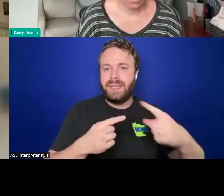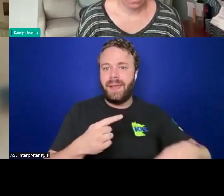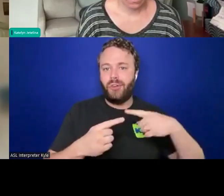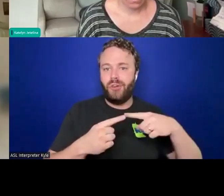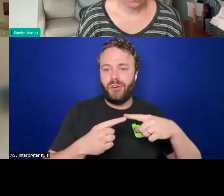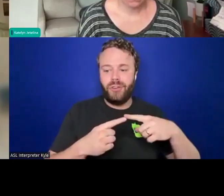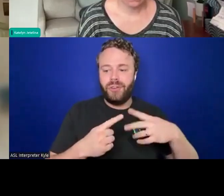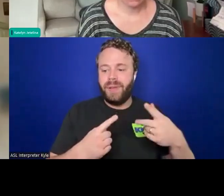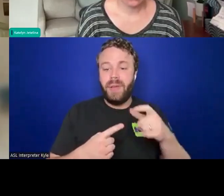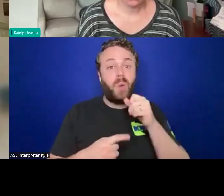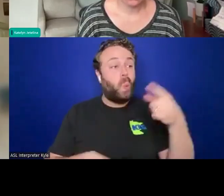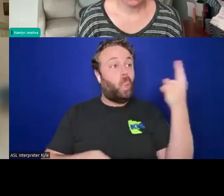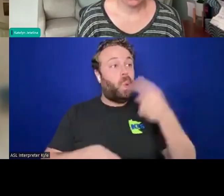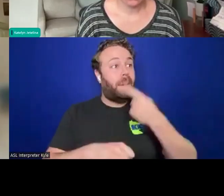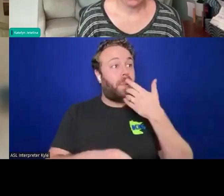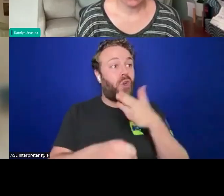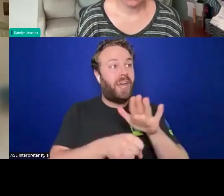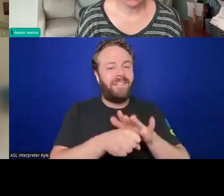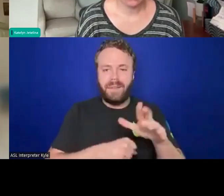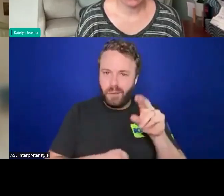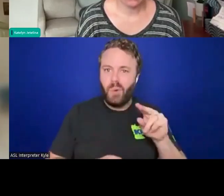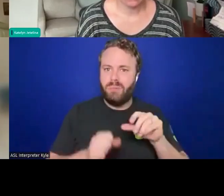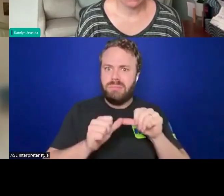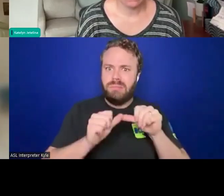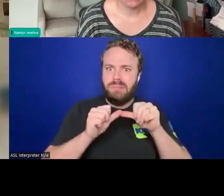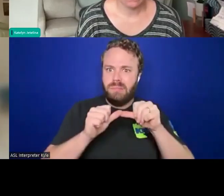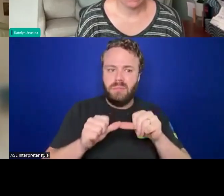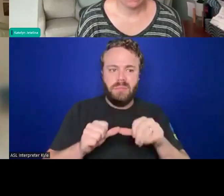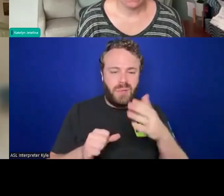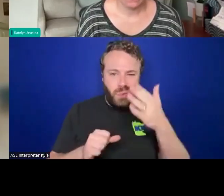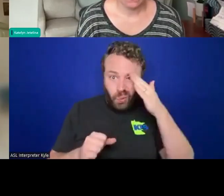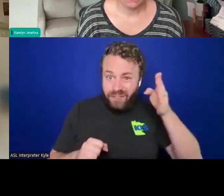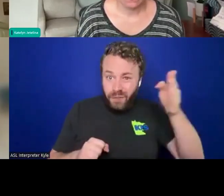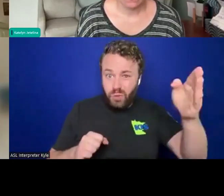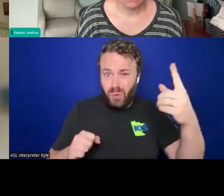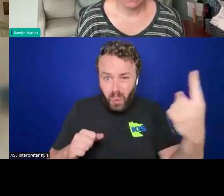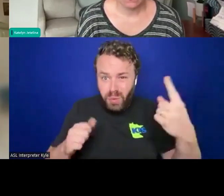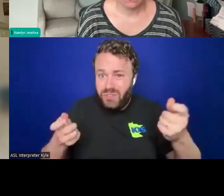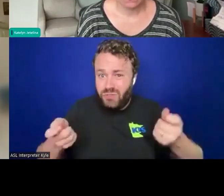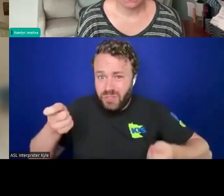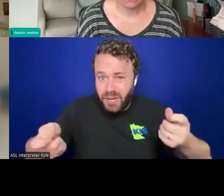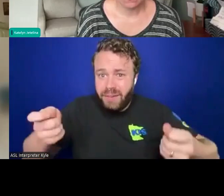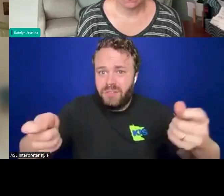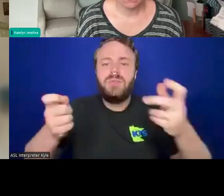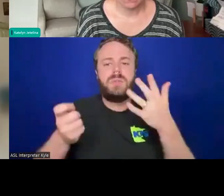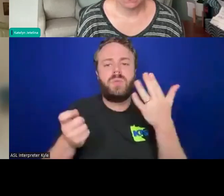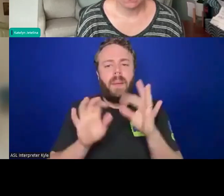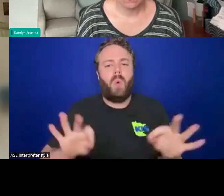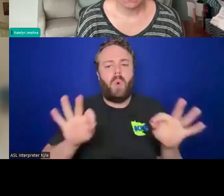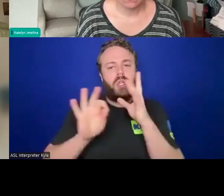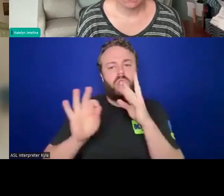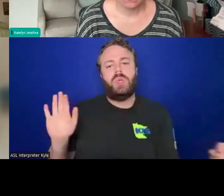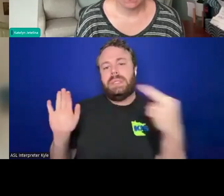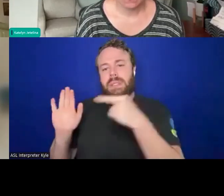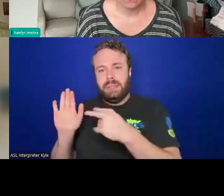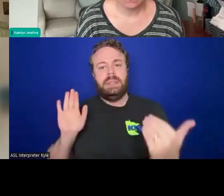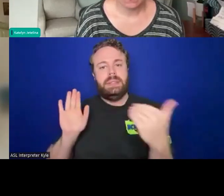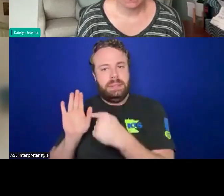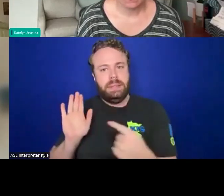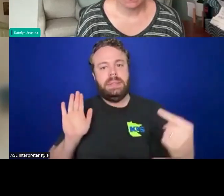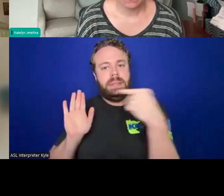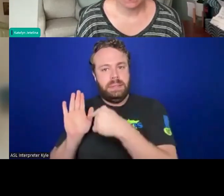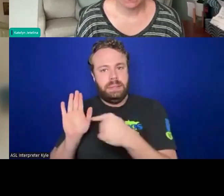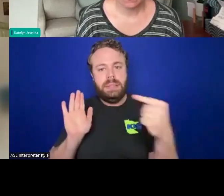that the landscape is still evolving, which is why coming back to all of the resources and resource pages that we outlined earlier